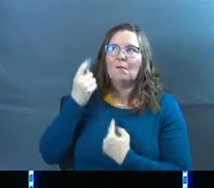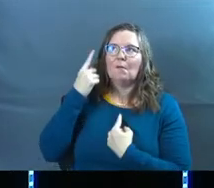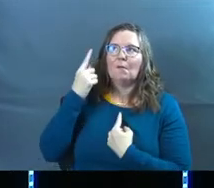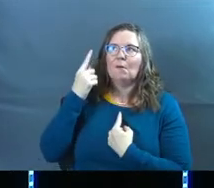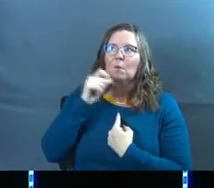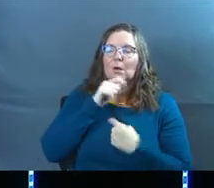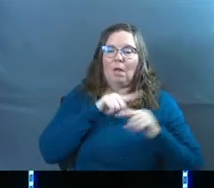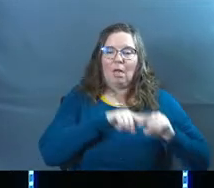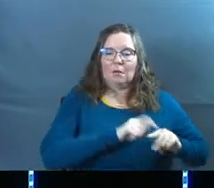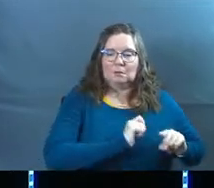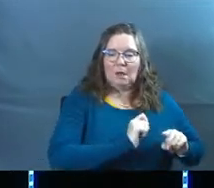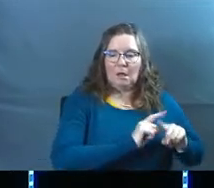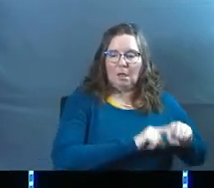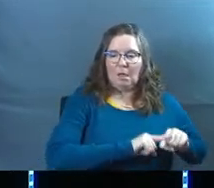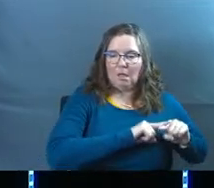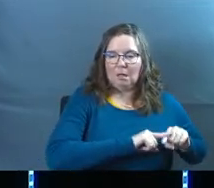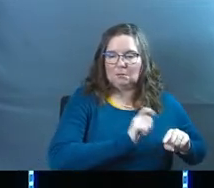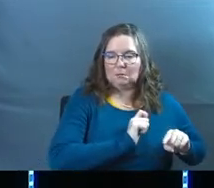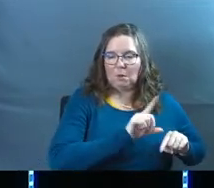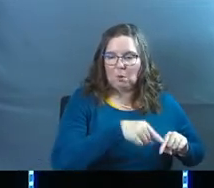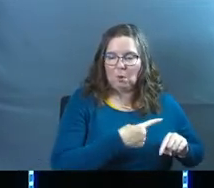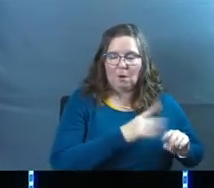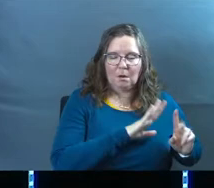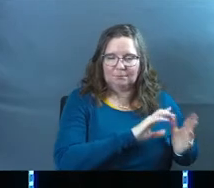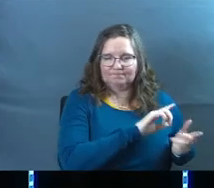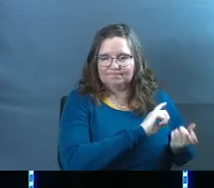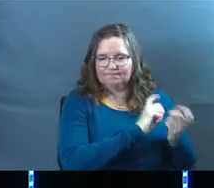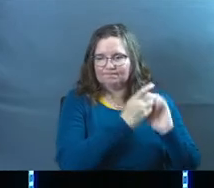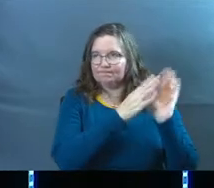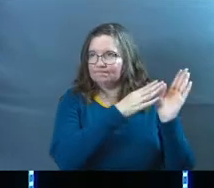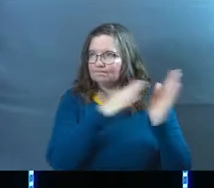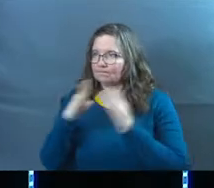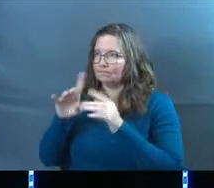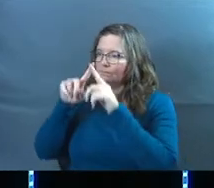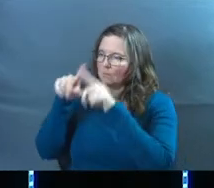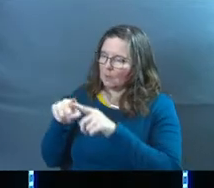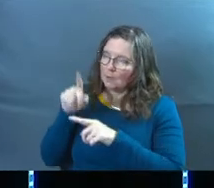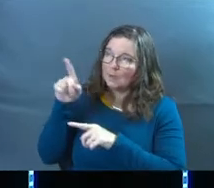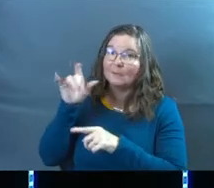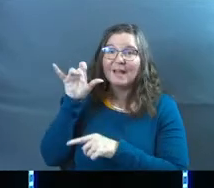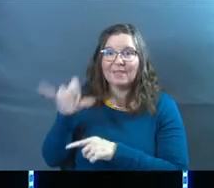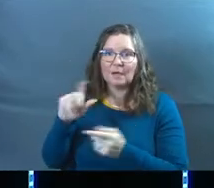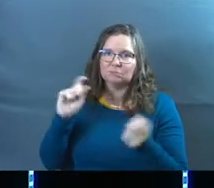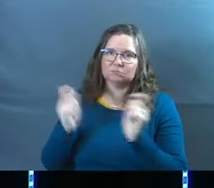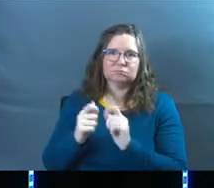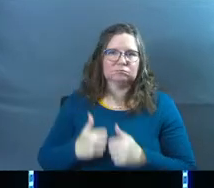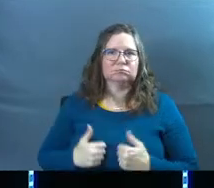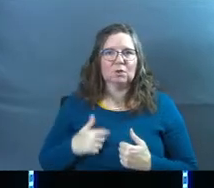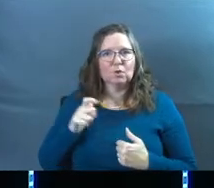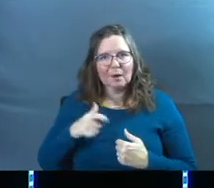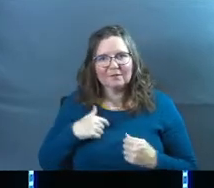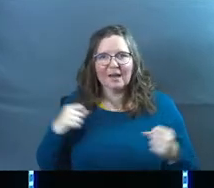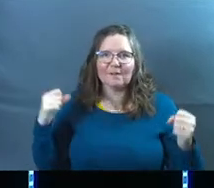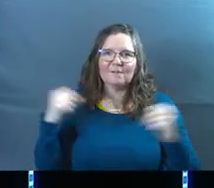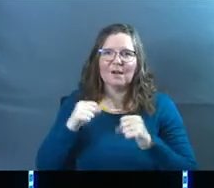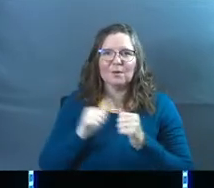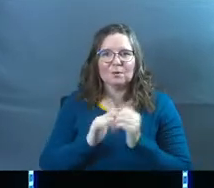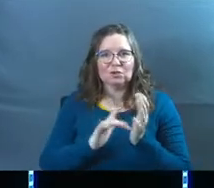longer self-reliant. You start to rely on him. And that was the defining moment of your life. You got to have a fight with